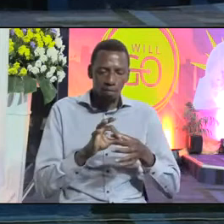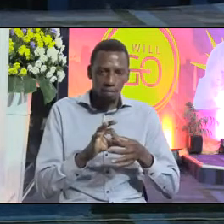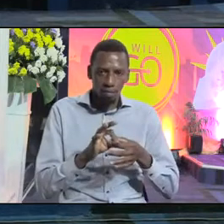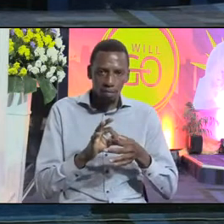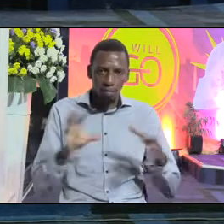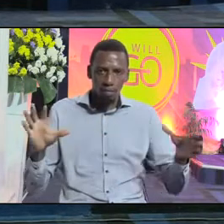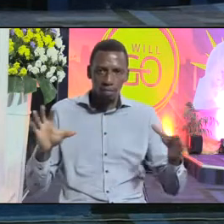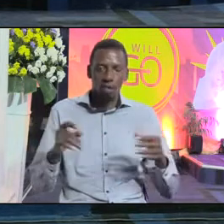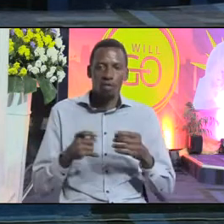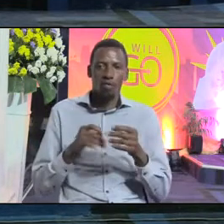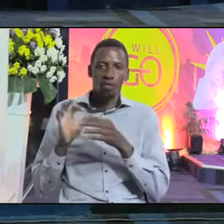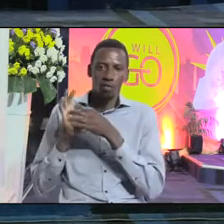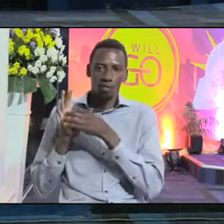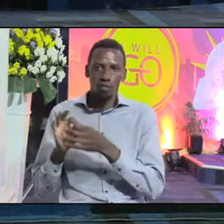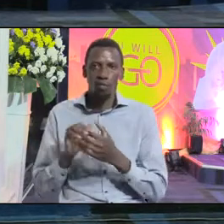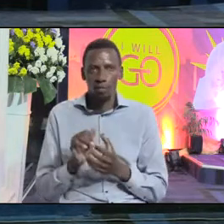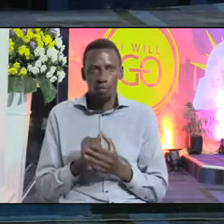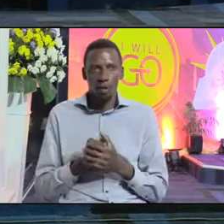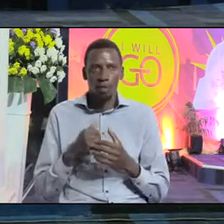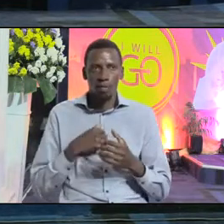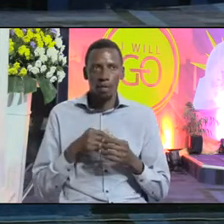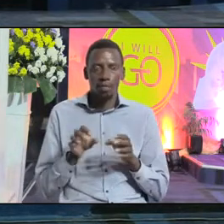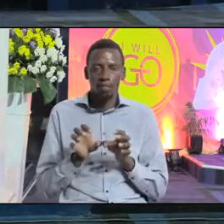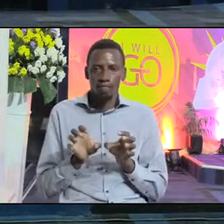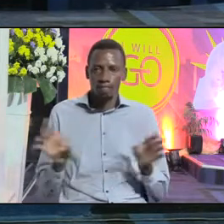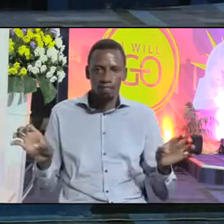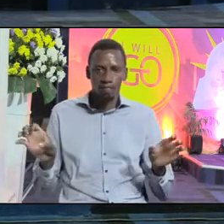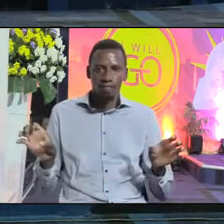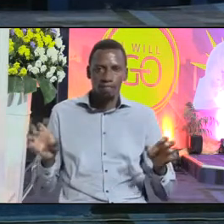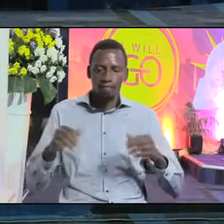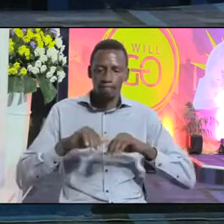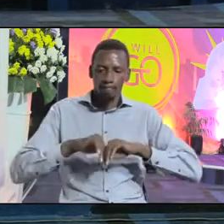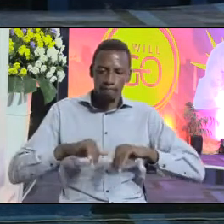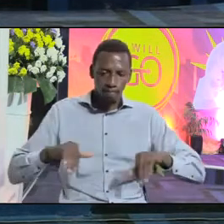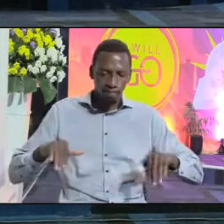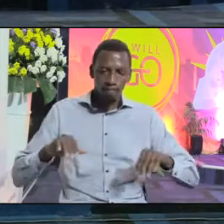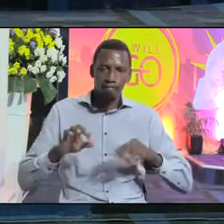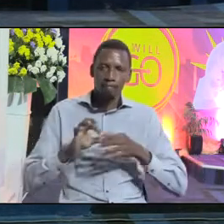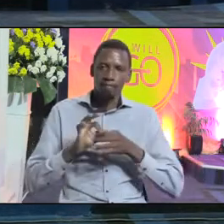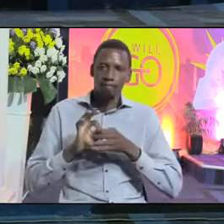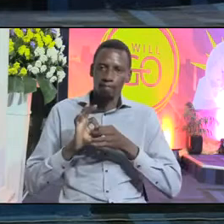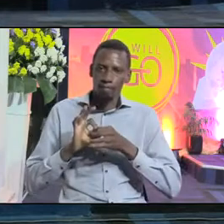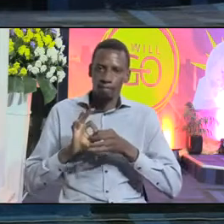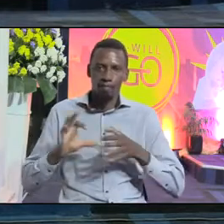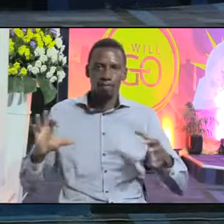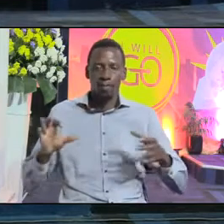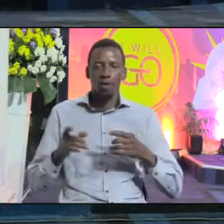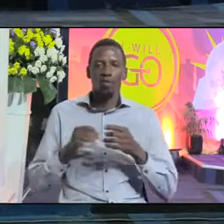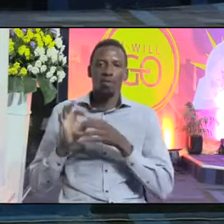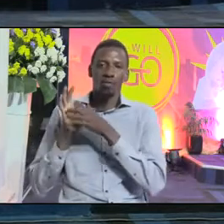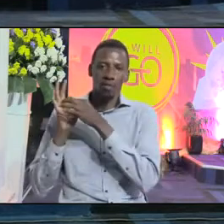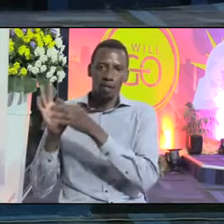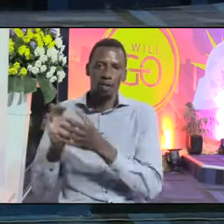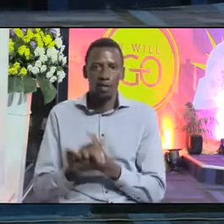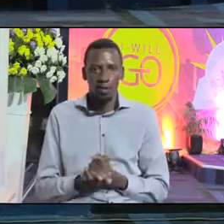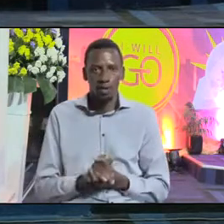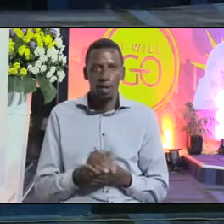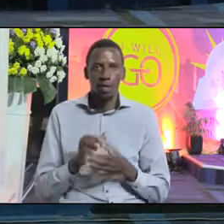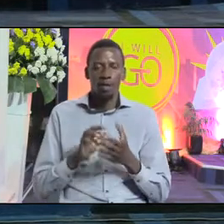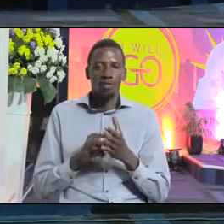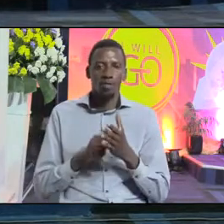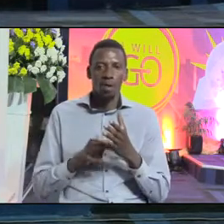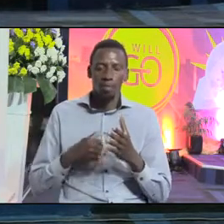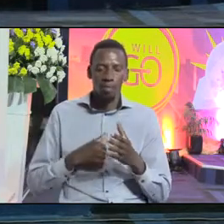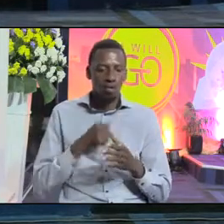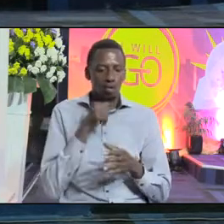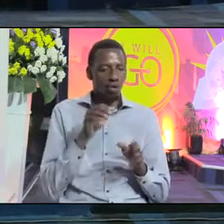the culture. Hello. He says, I'm set apart from the world. I am disassociated from the culture. In other words, I don't behave